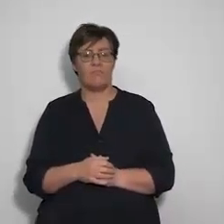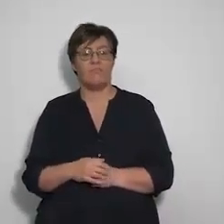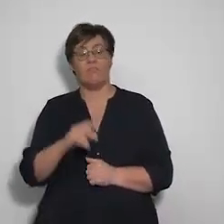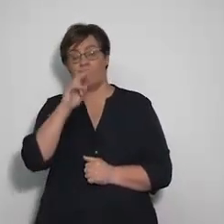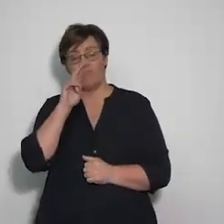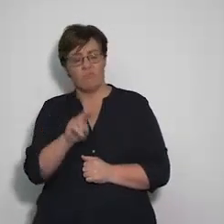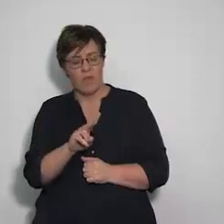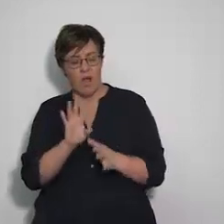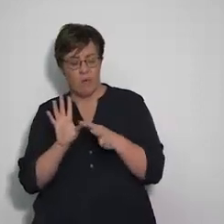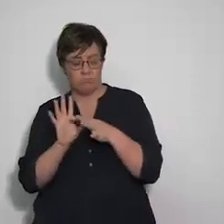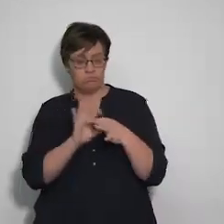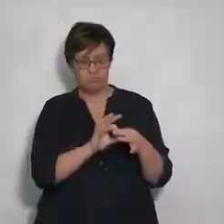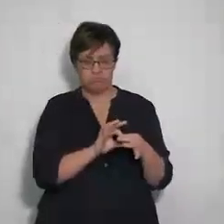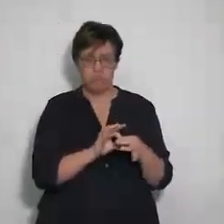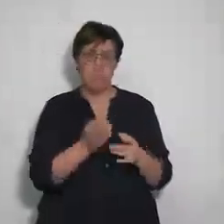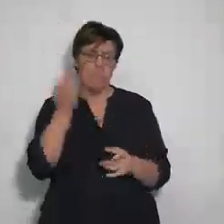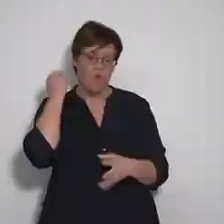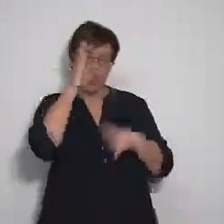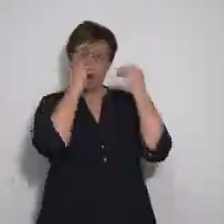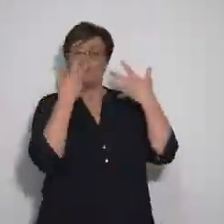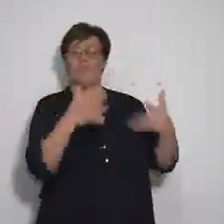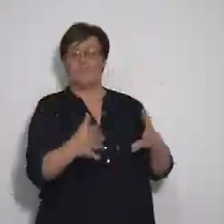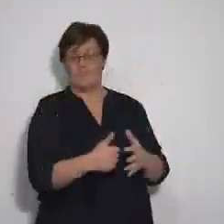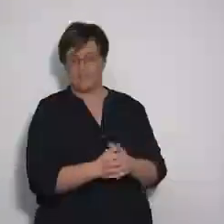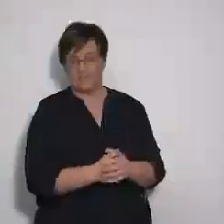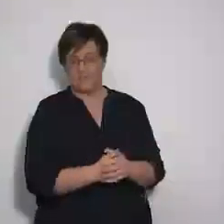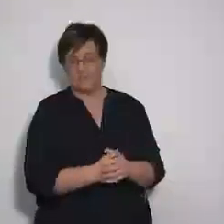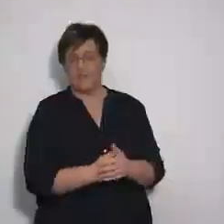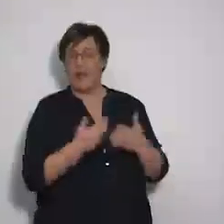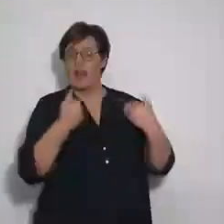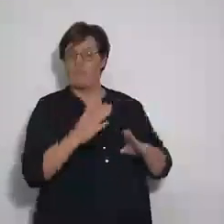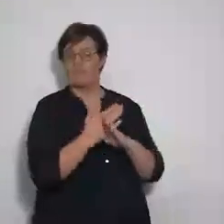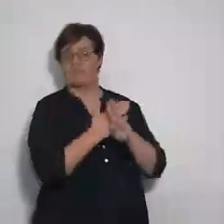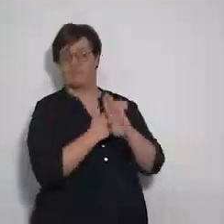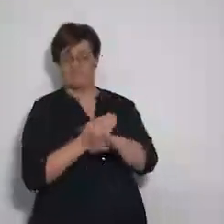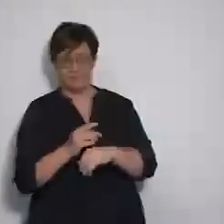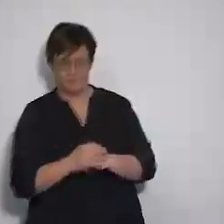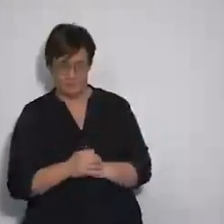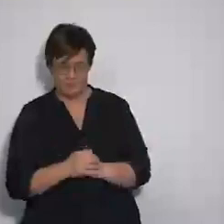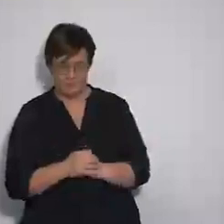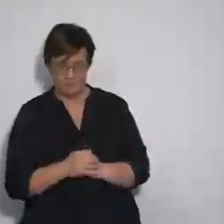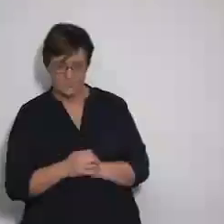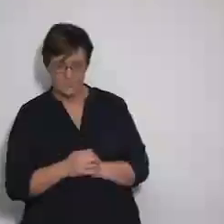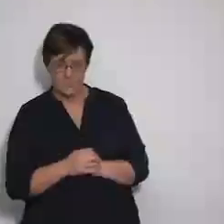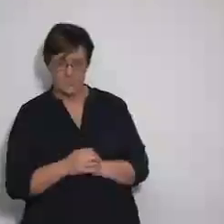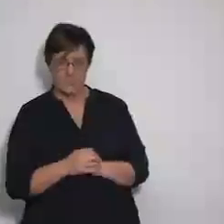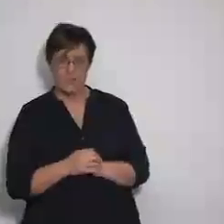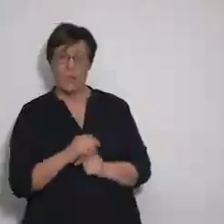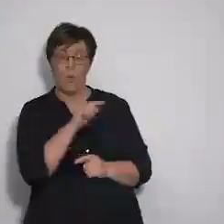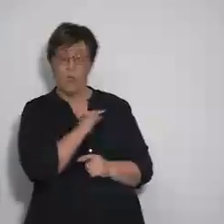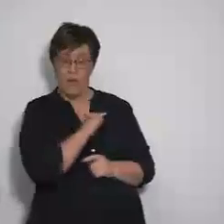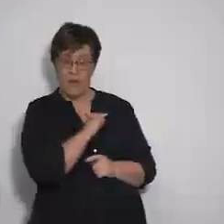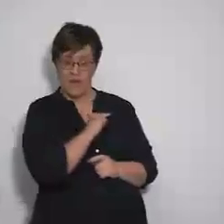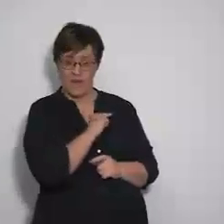And we're going to be relating back to what you've learned about limiting factors. As